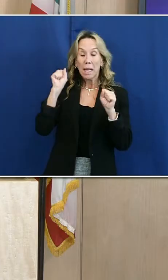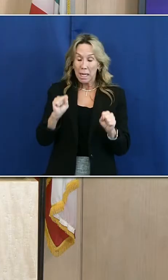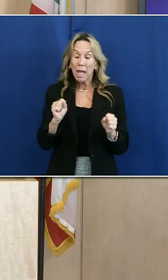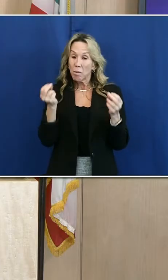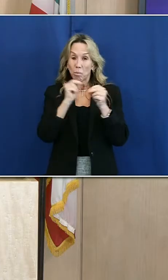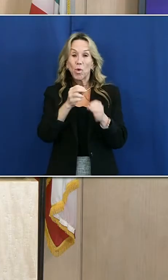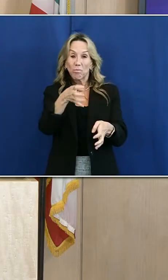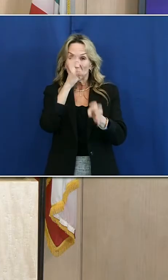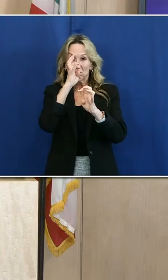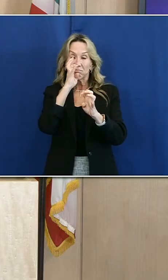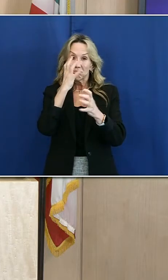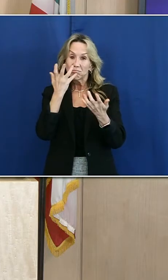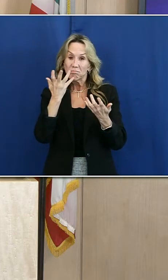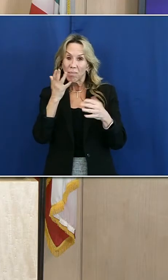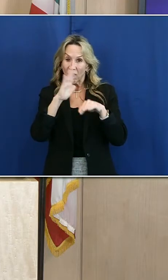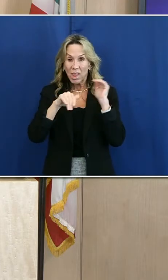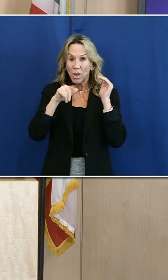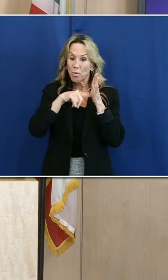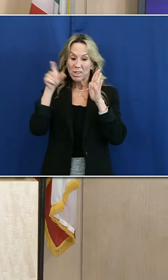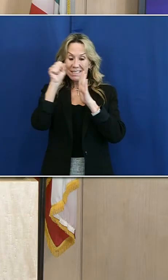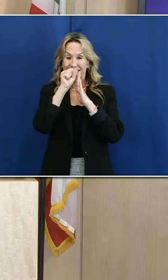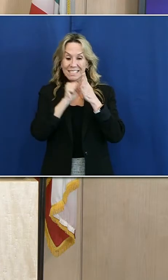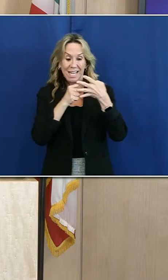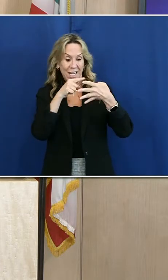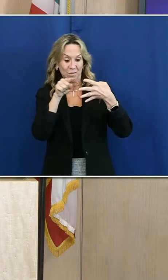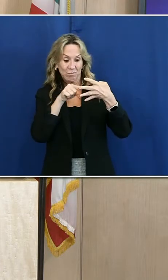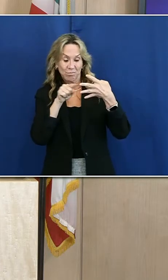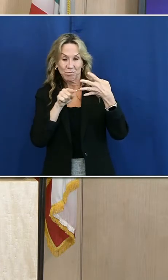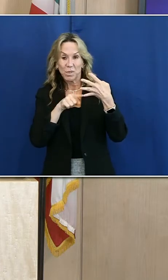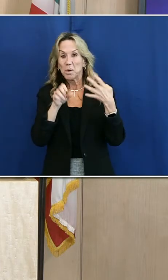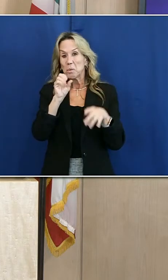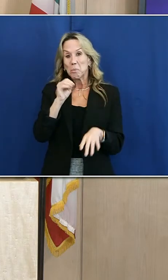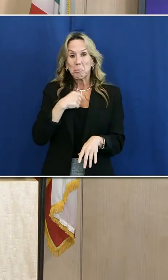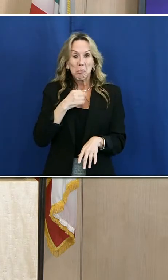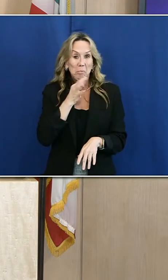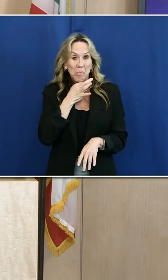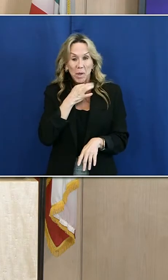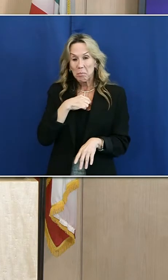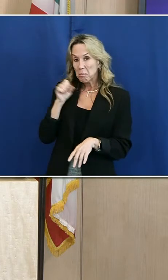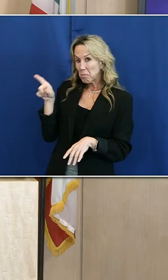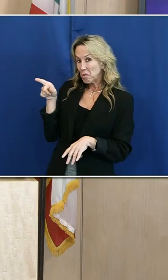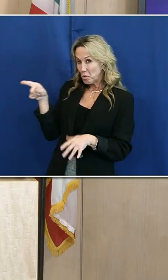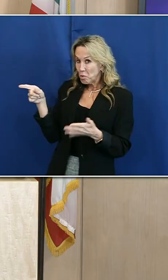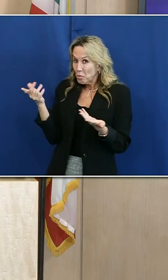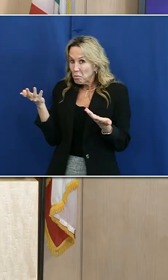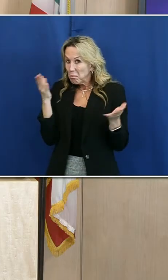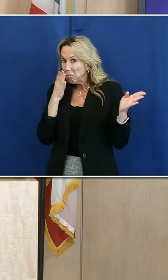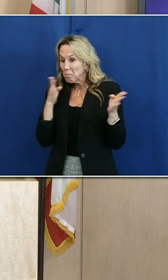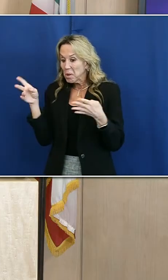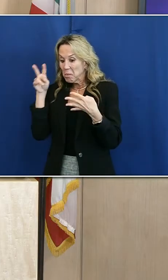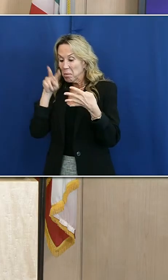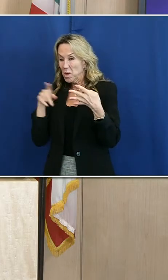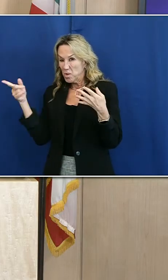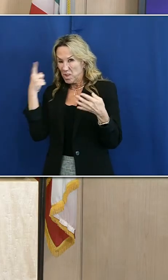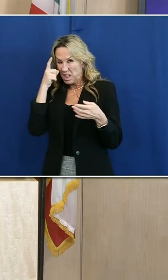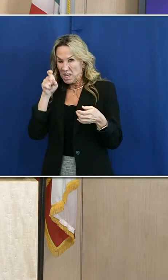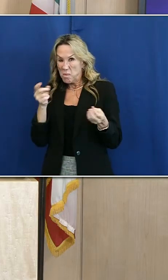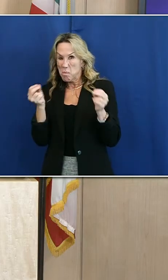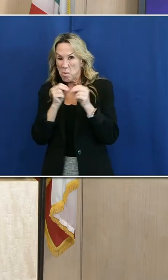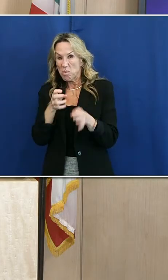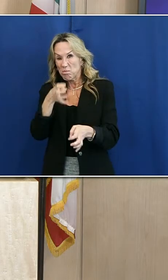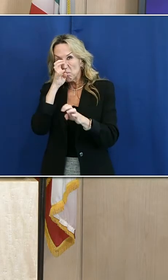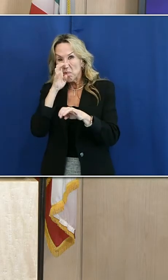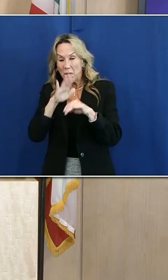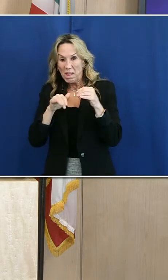state guidelines. As you take a look at what came out today, do you have any desire to be more restrictive than some of